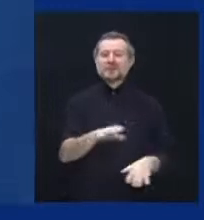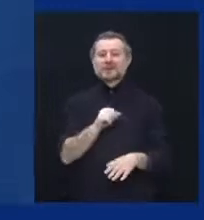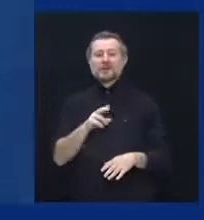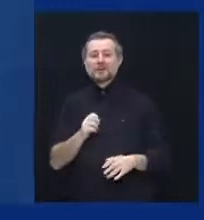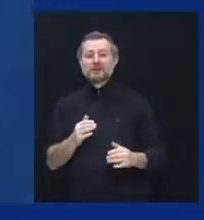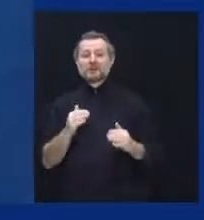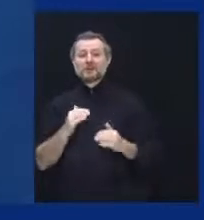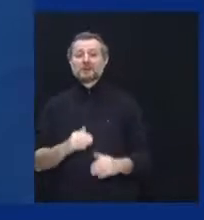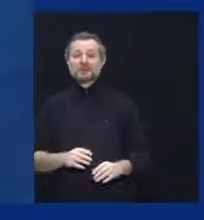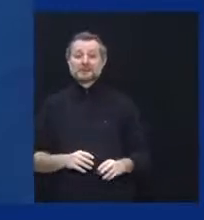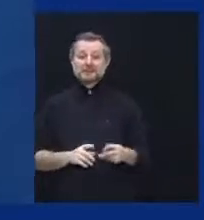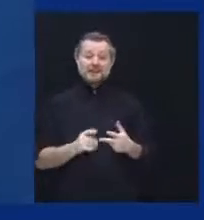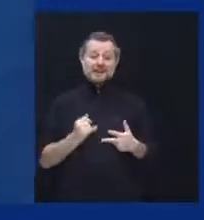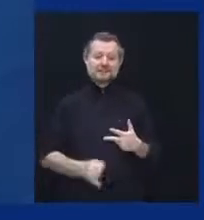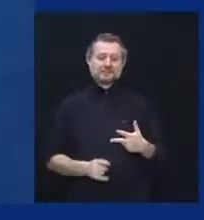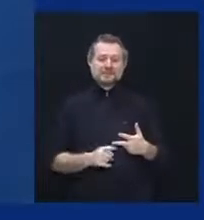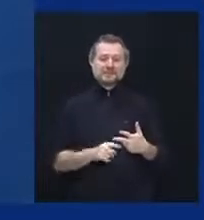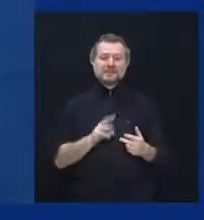who are 65 plus.